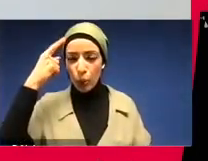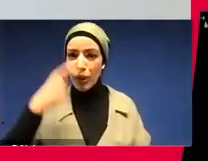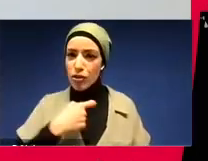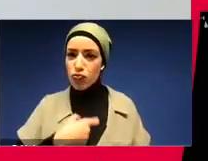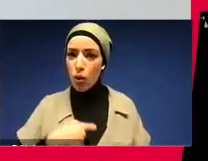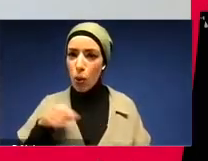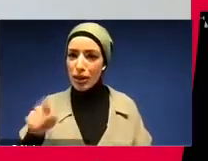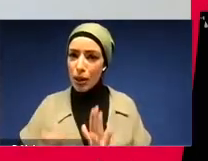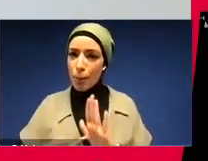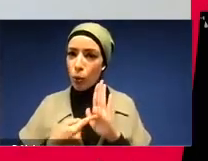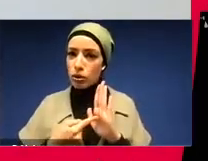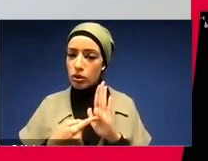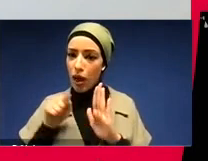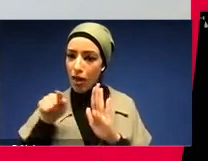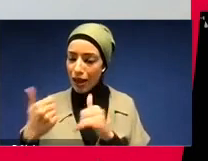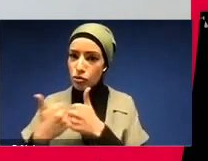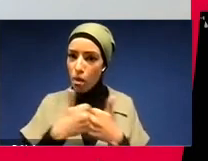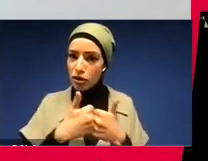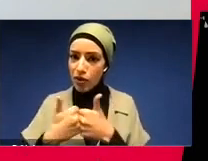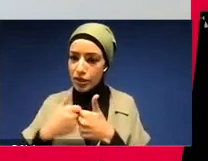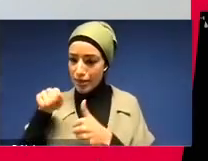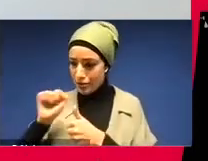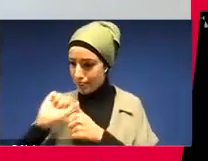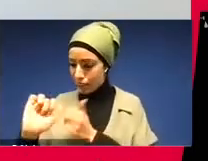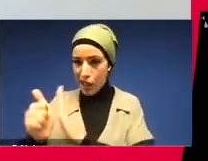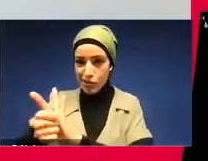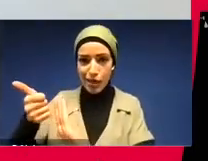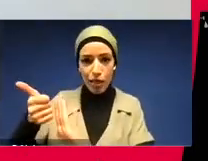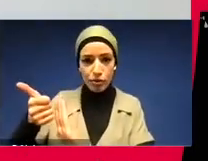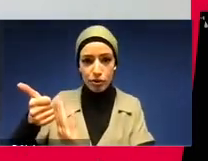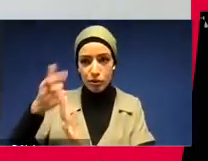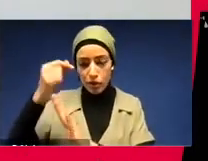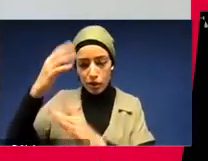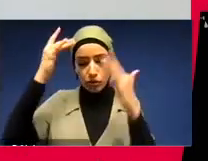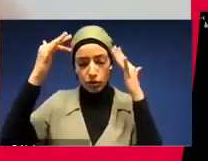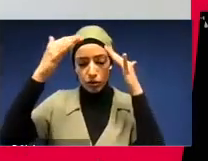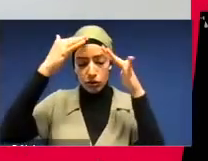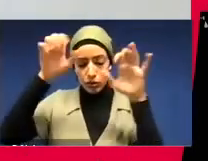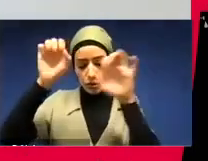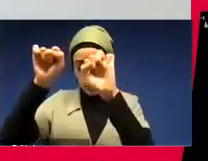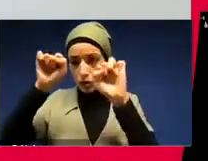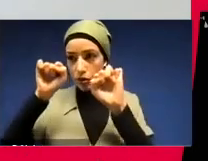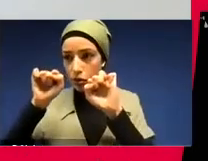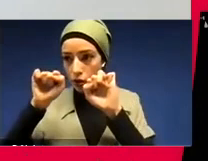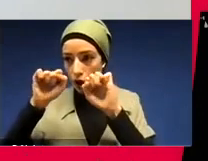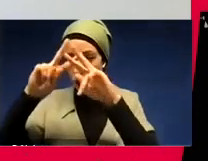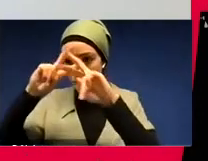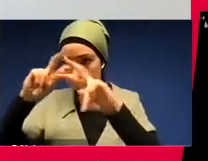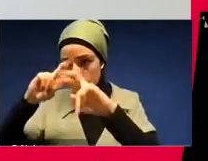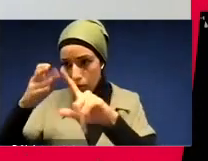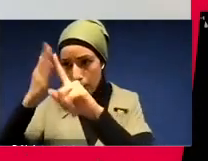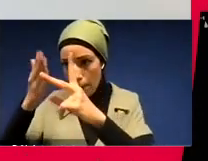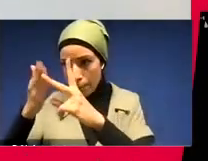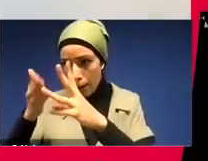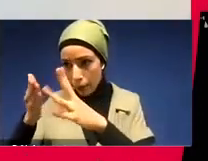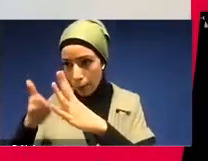is. That's what they're good at. They're good at unpacking the realities as we live them. There